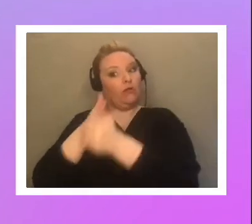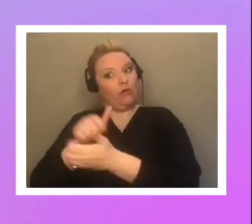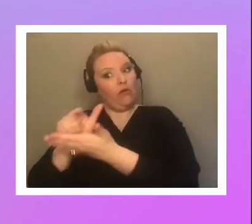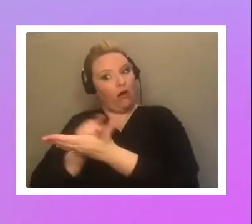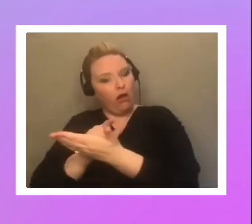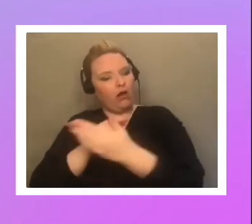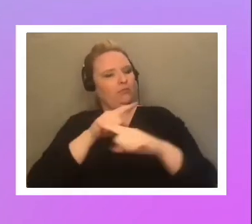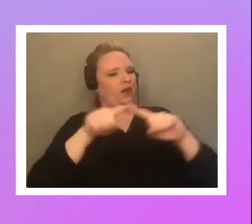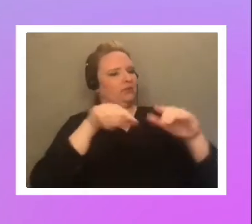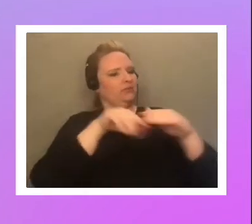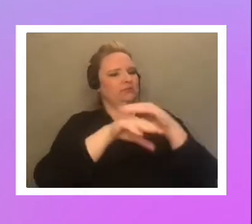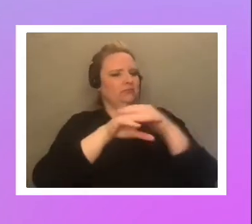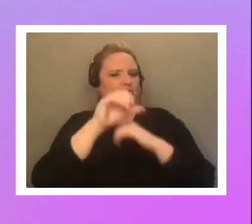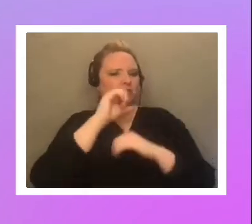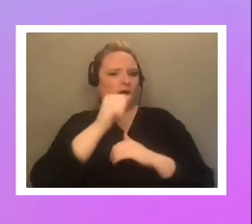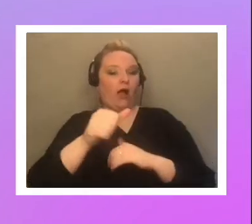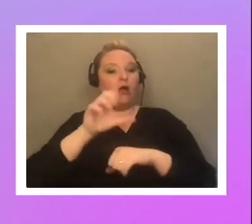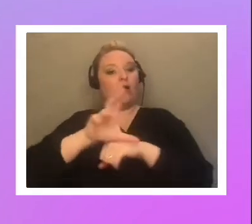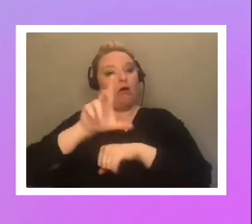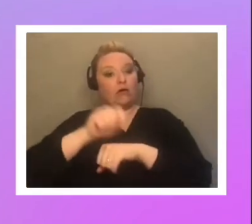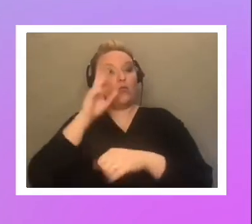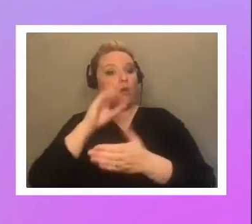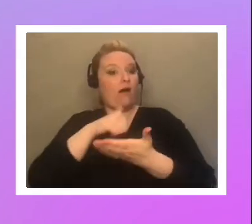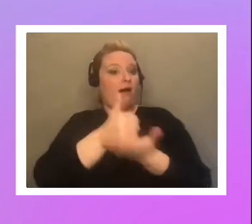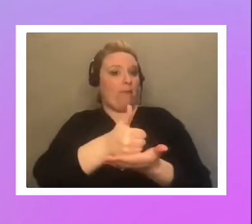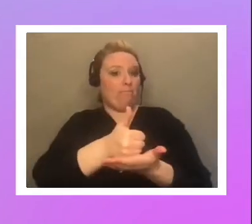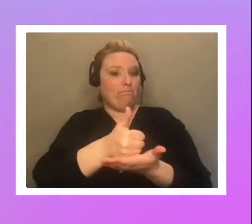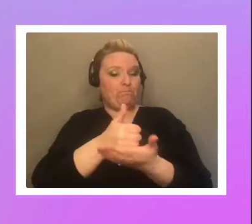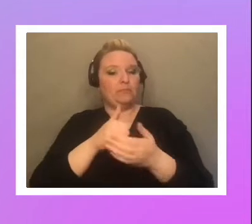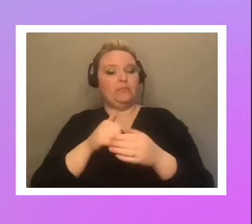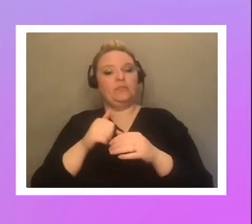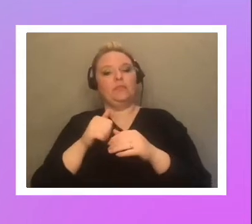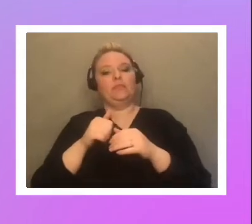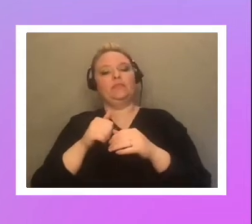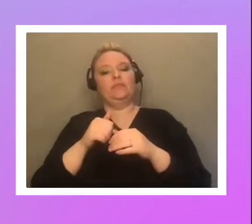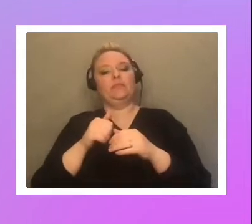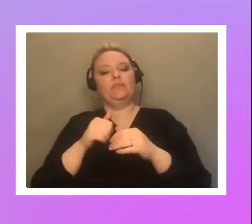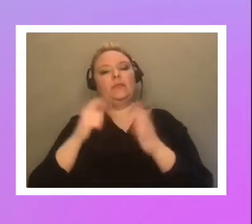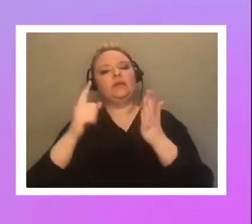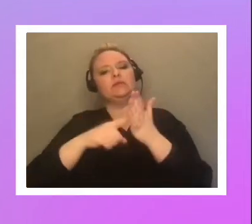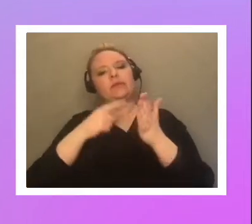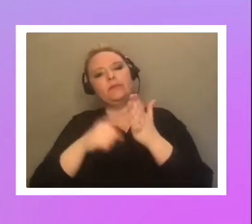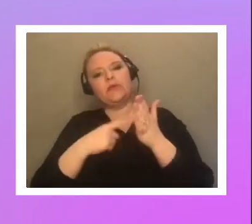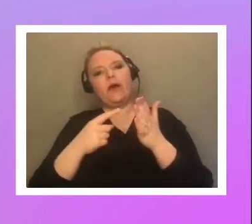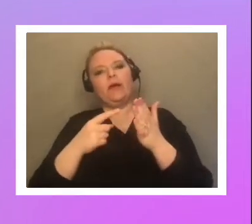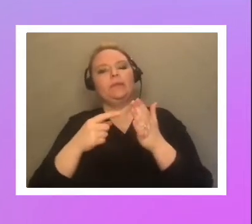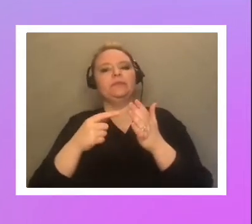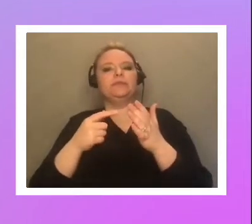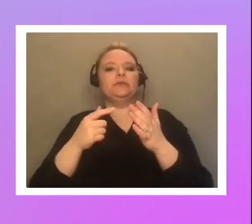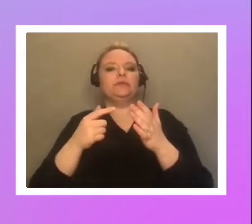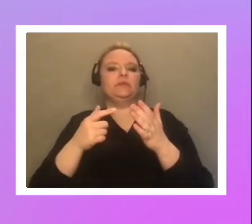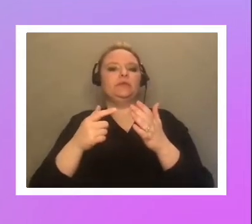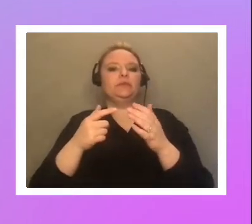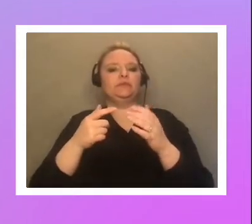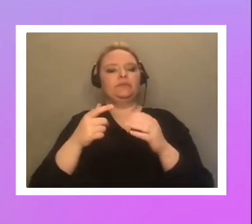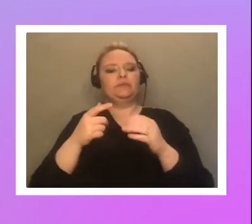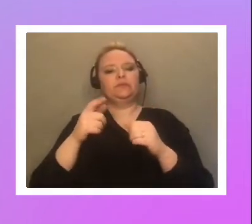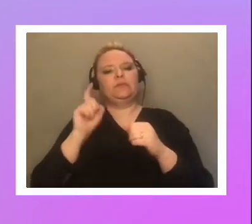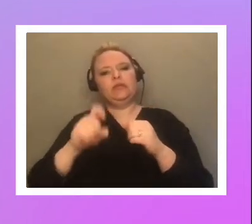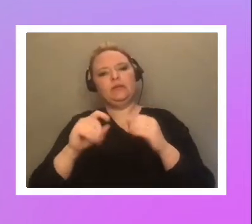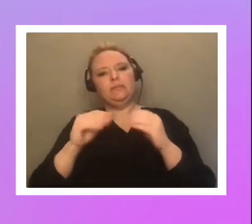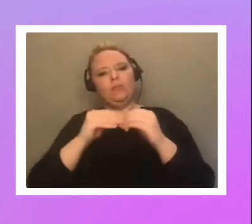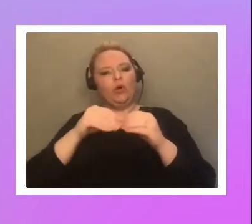will help you with that because um, sometimes you may need to do a little bit more